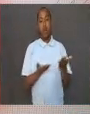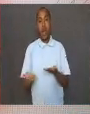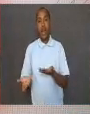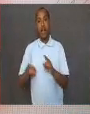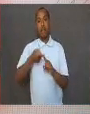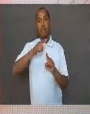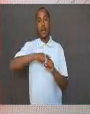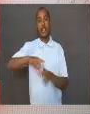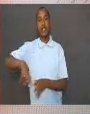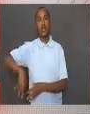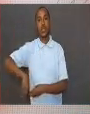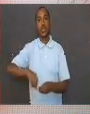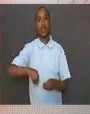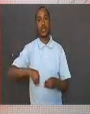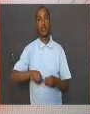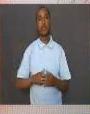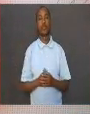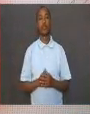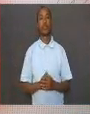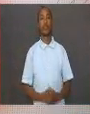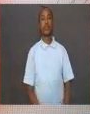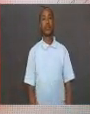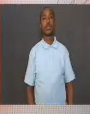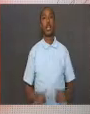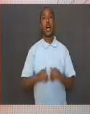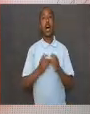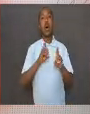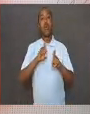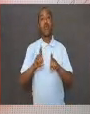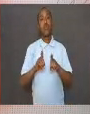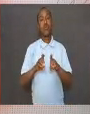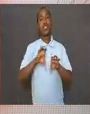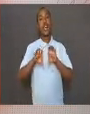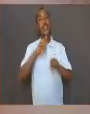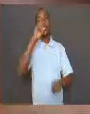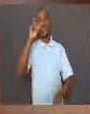Welcome back, students. How did you do?